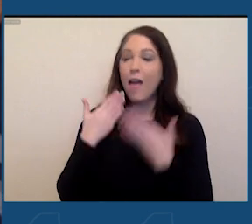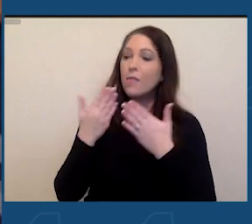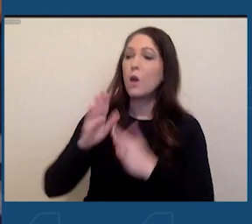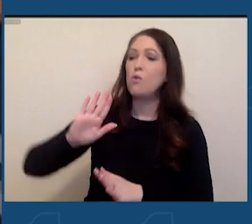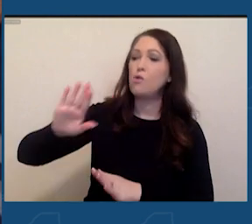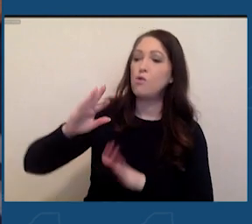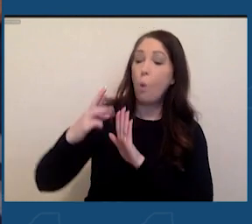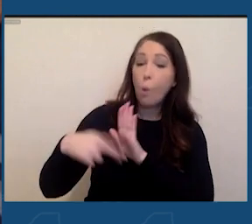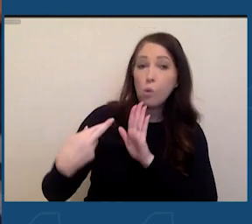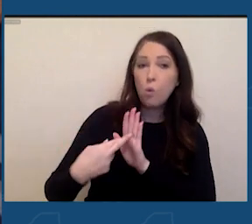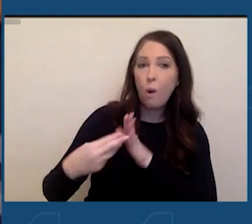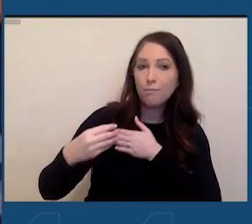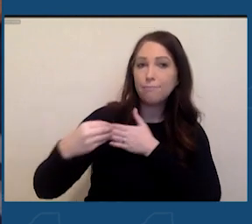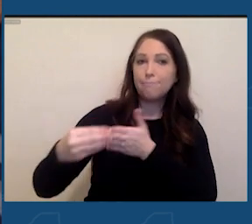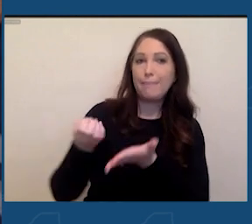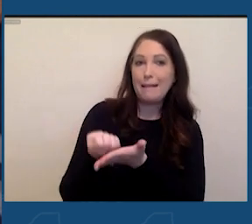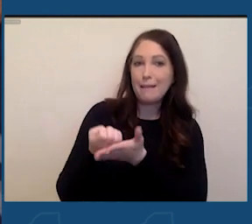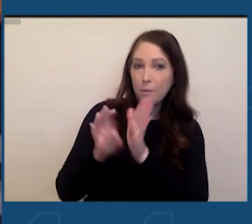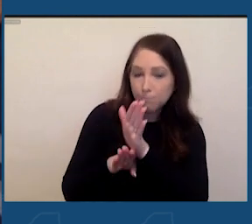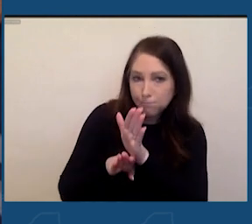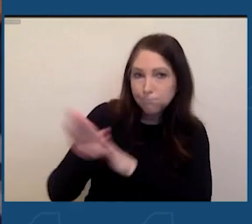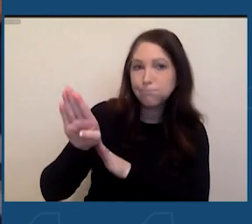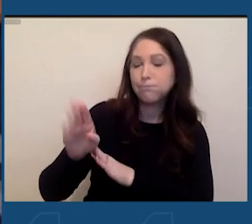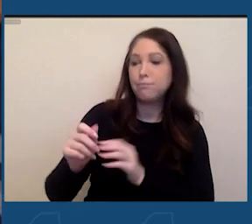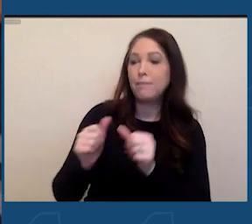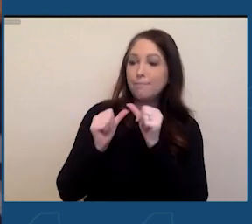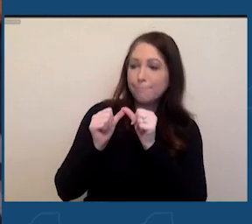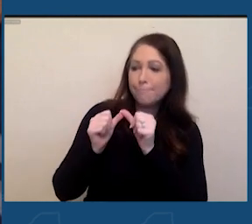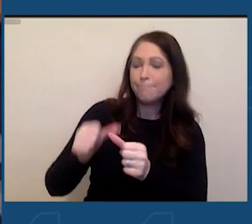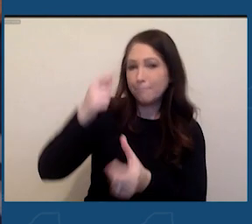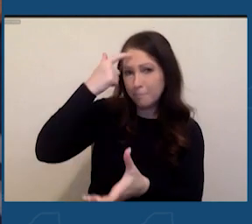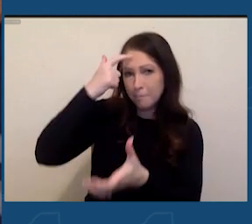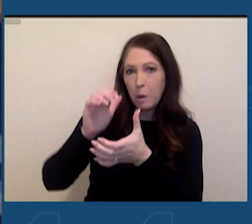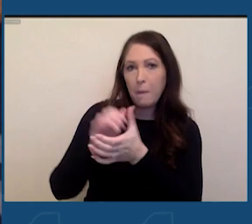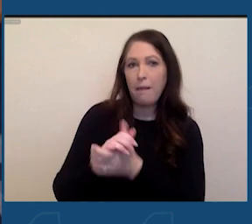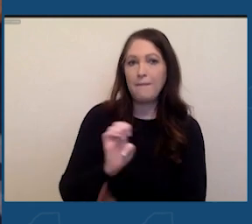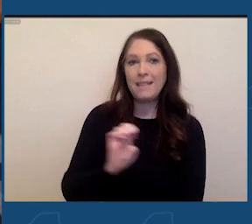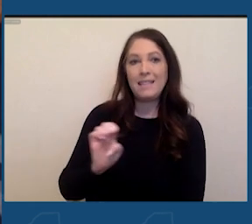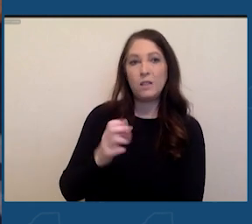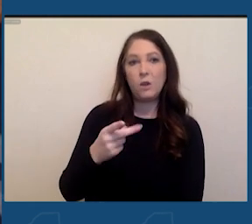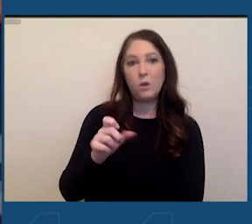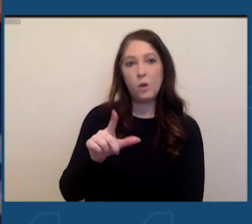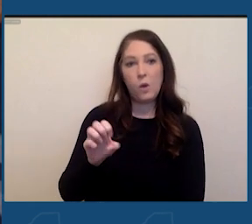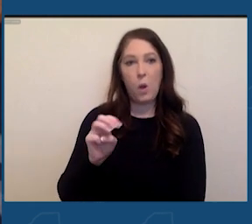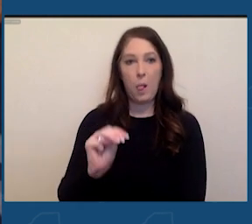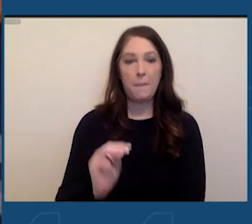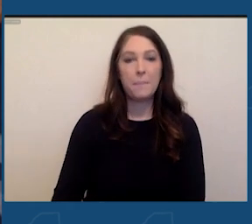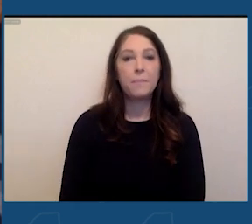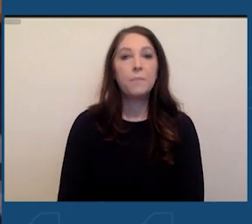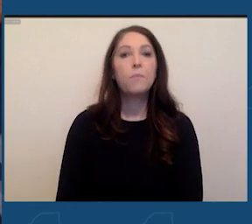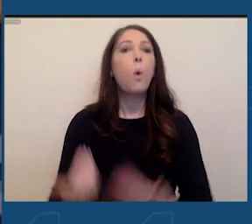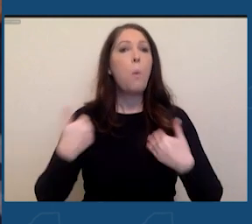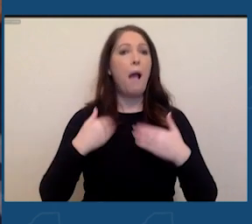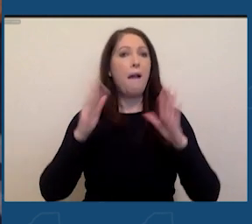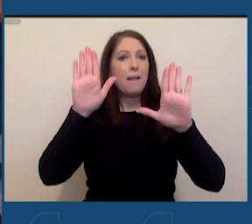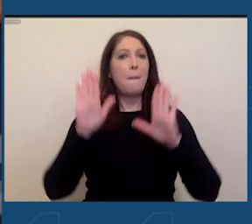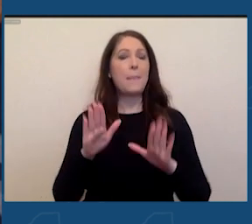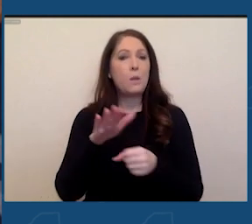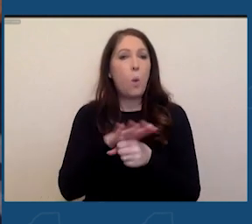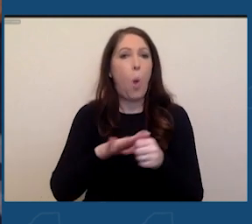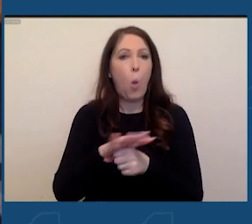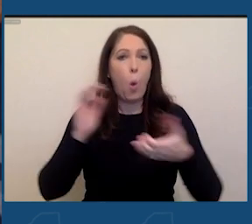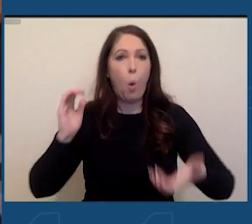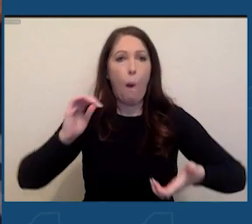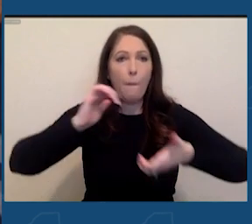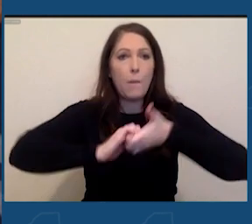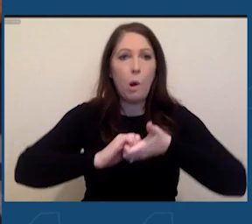for the state and continuing to believe in East Harlem. We have an incredible local partner on this application in Uptown